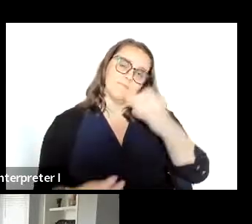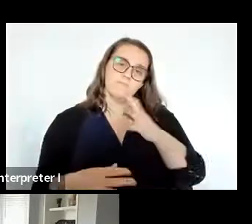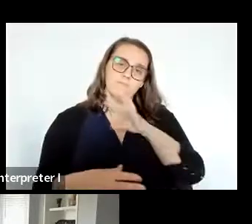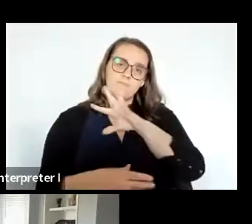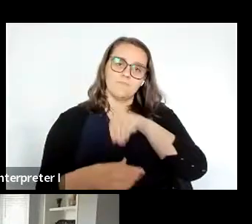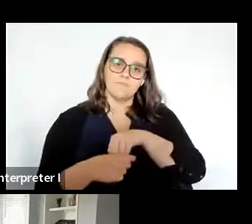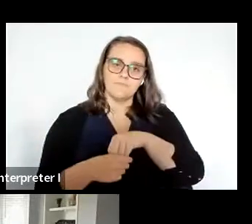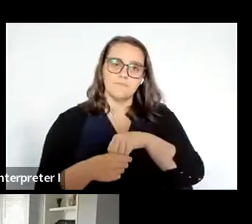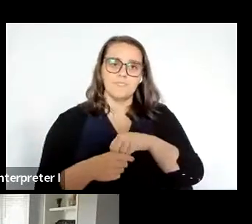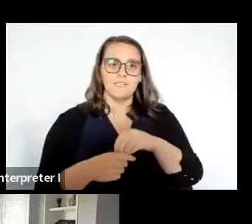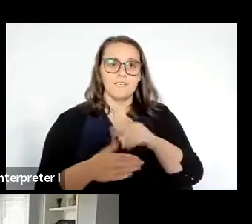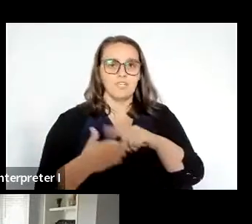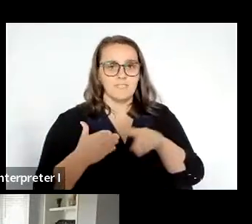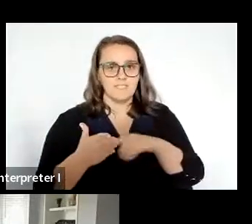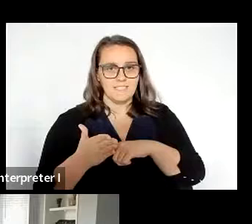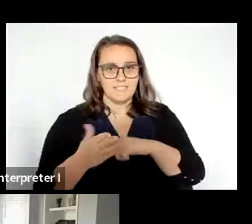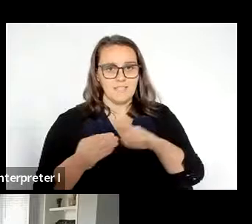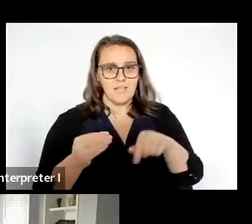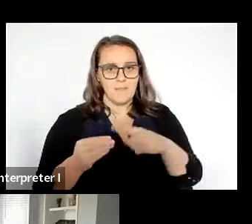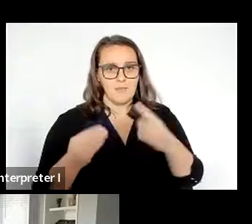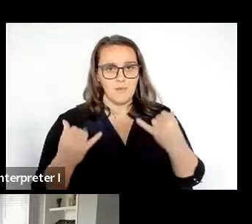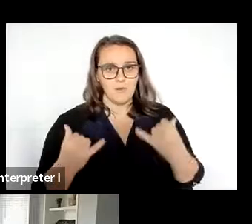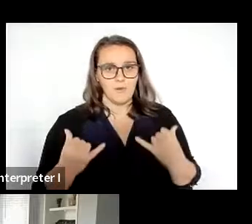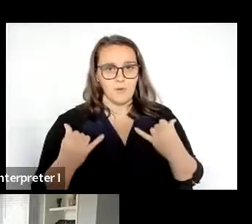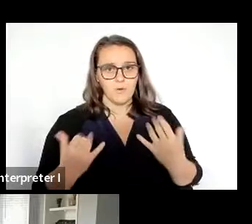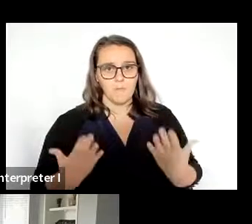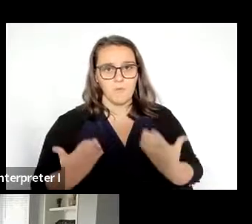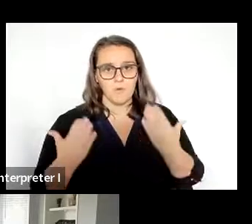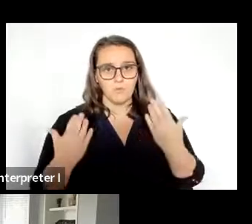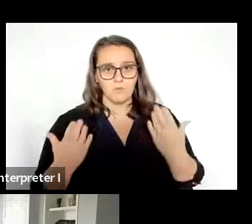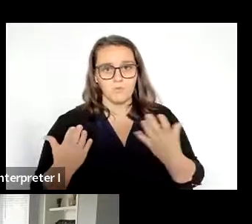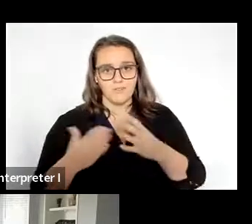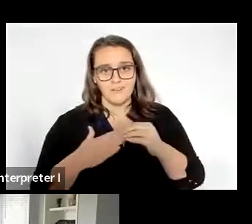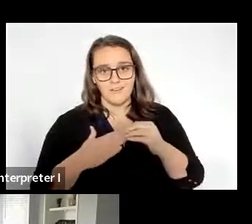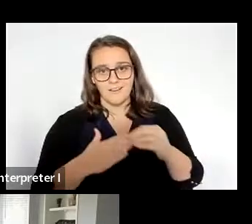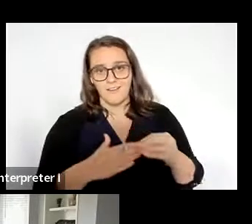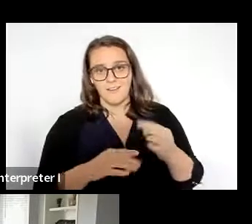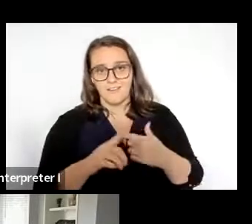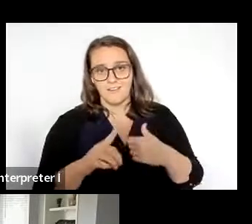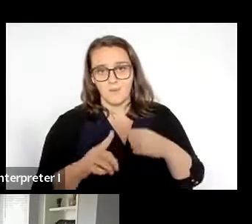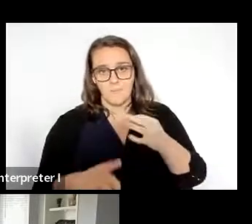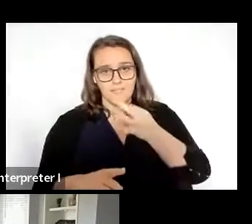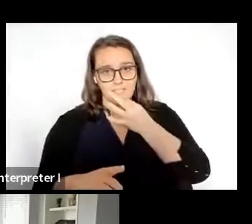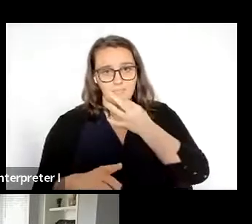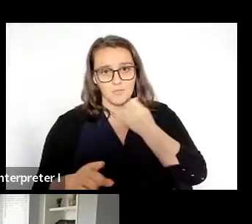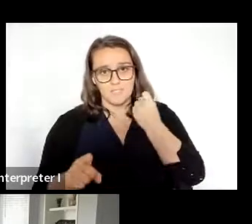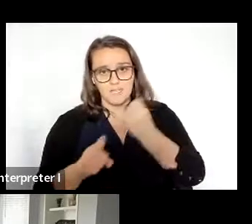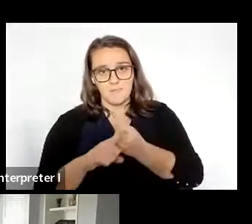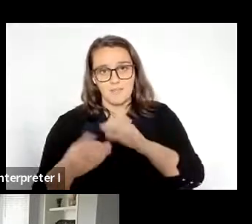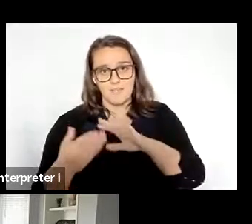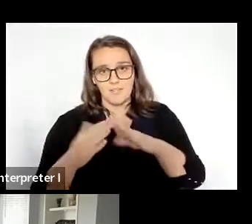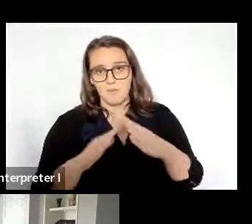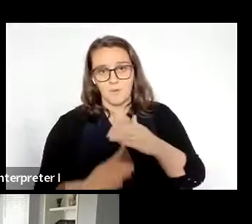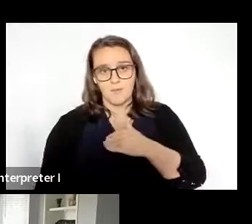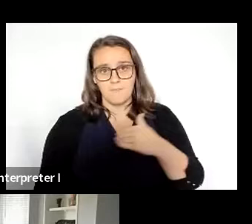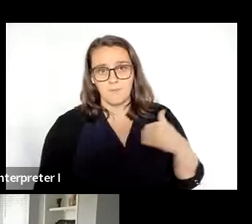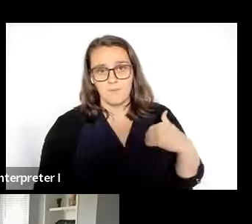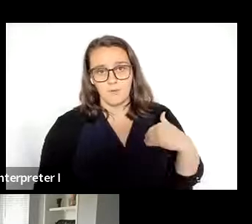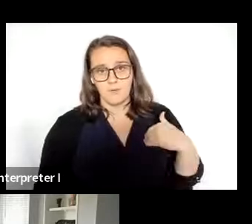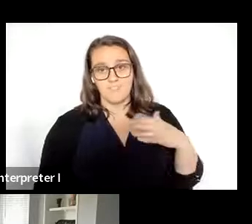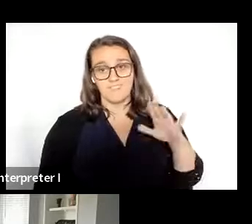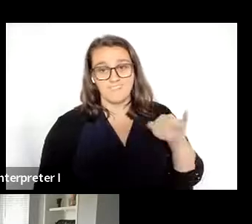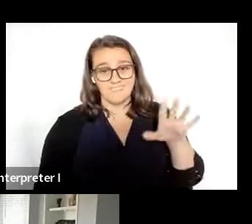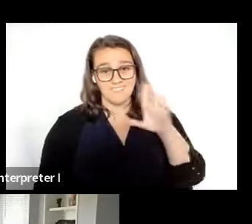they have received about their current proposal and guidance from experts and impacted community members. That flexibility